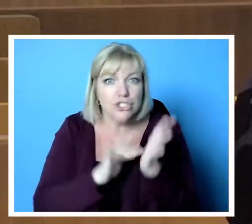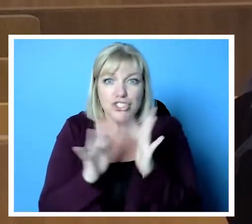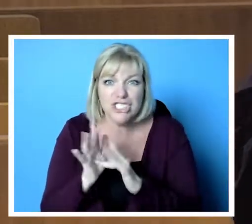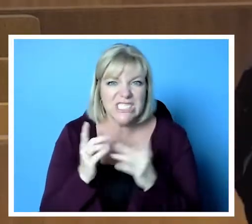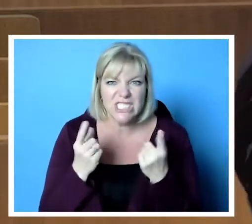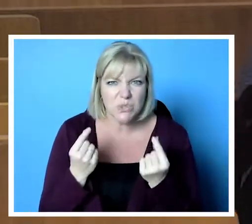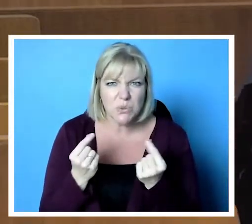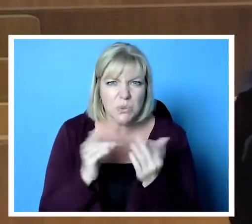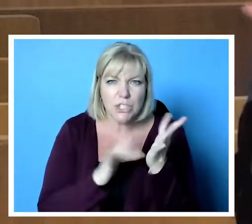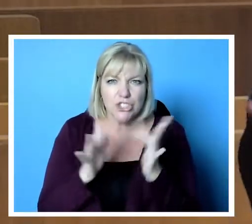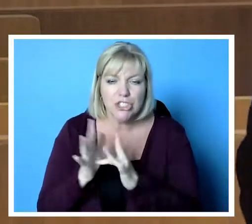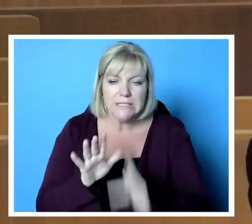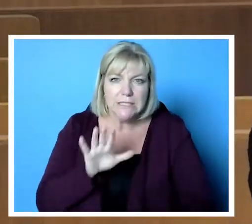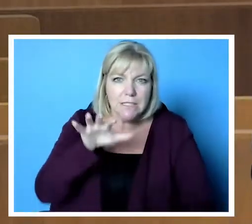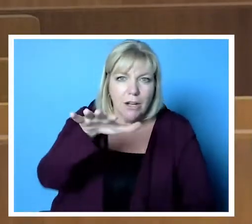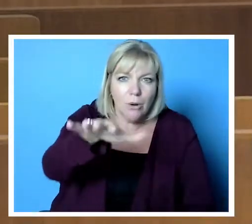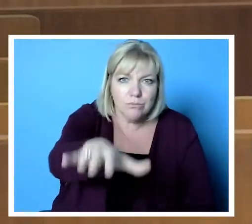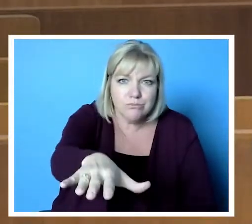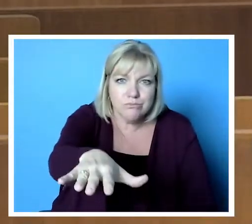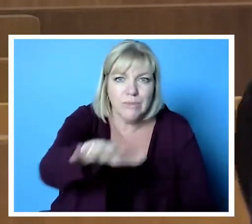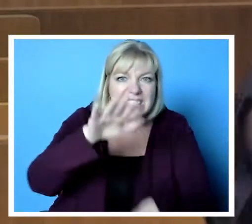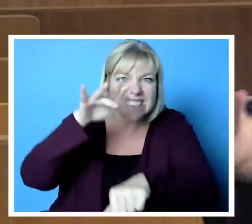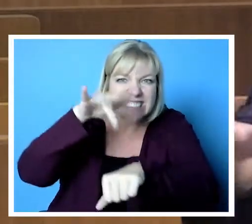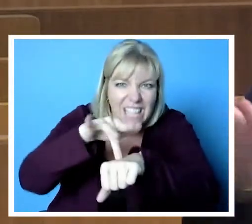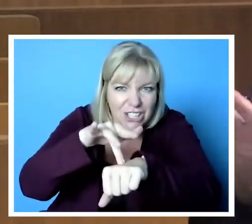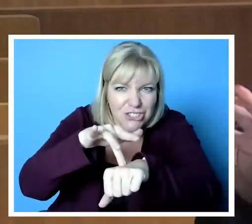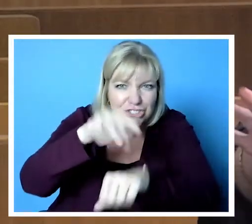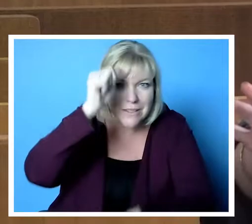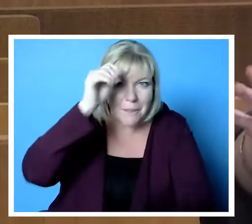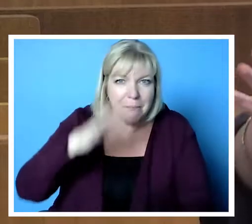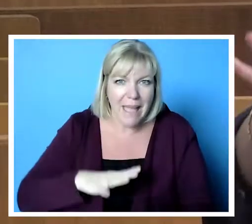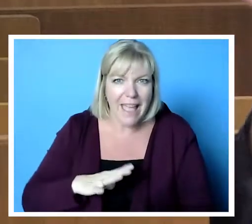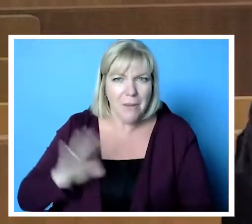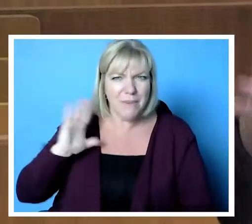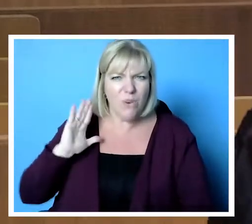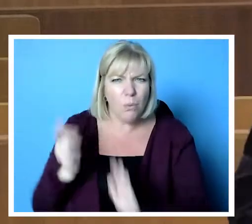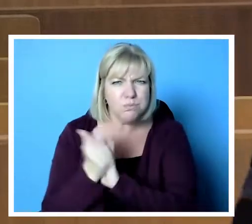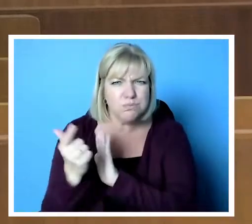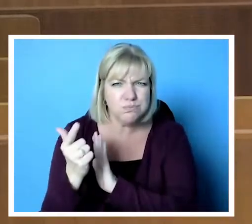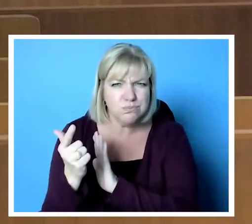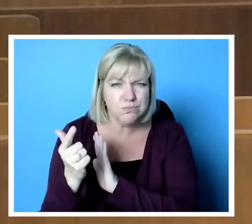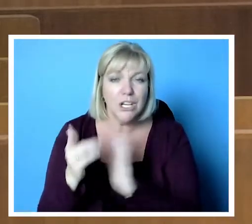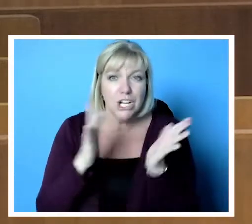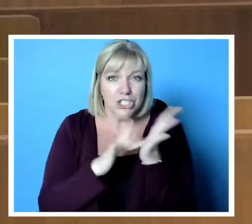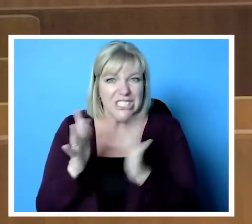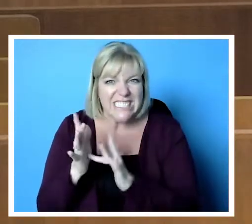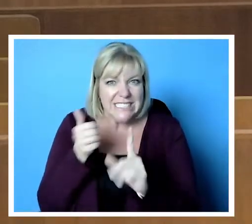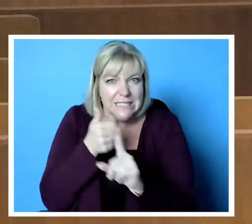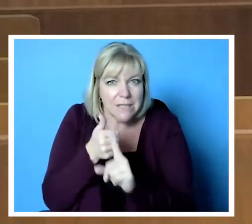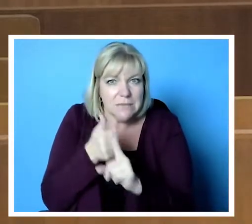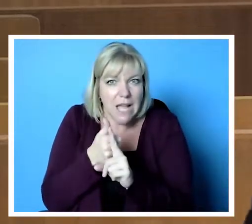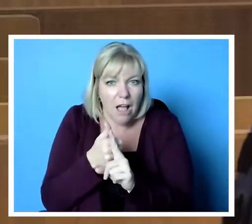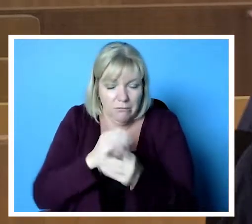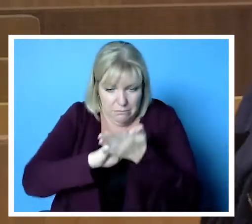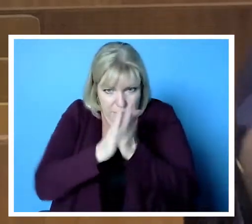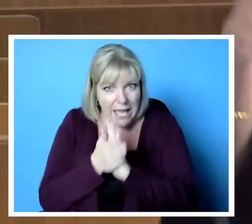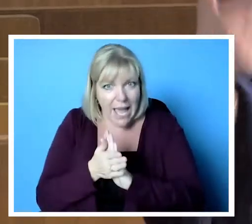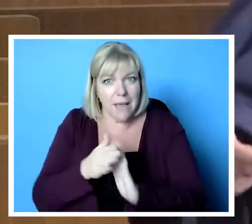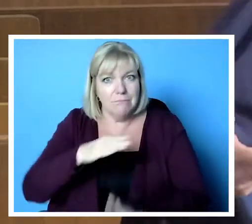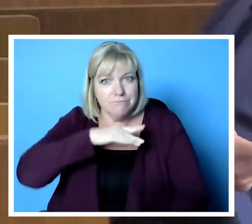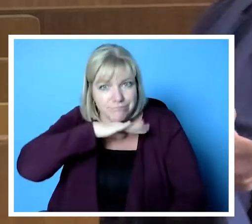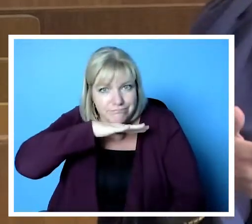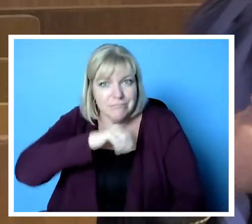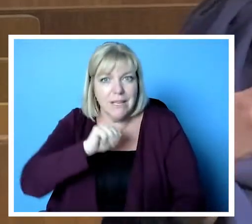reaching out and touching the leper. That would have been totally forbidden, and it rendered Jesus himself unclean according